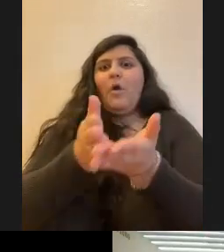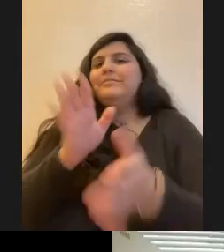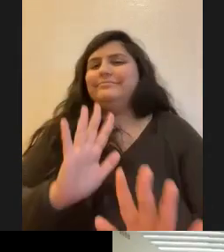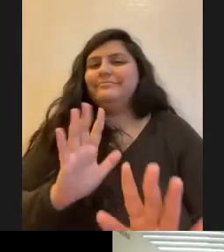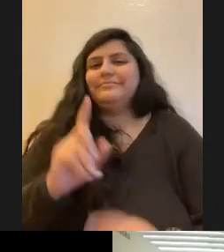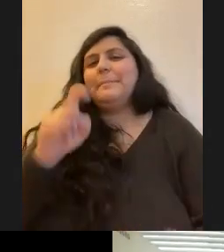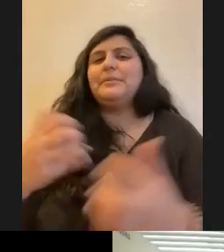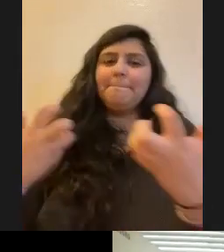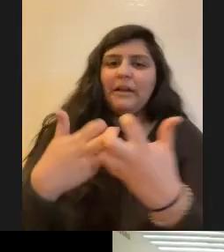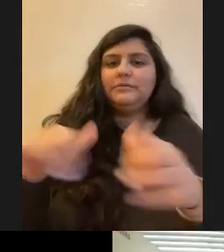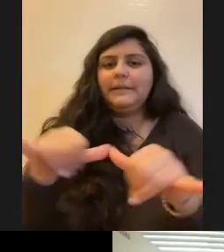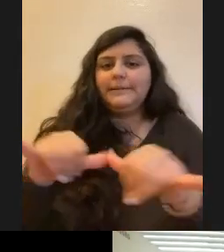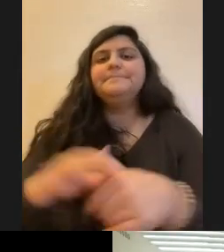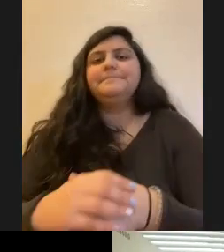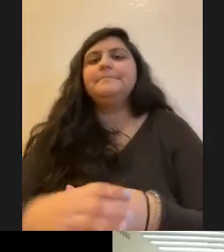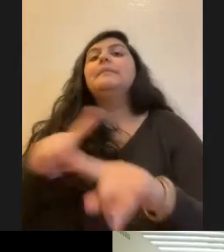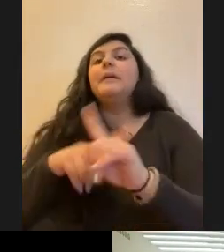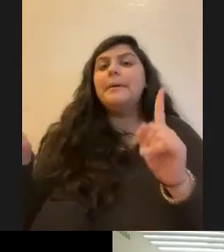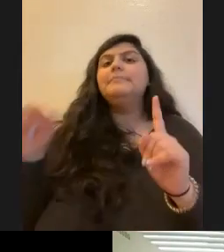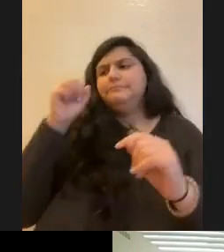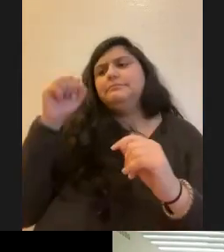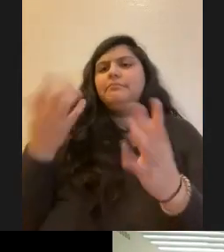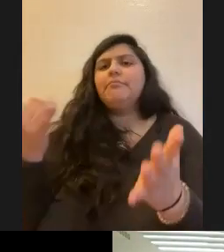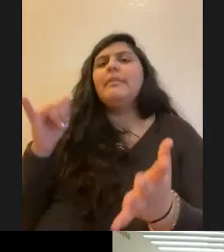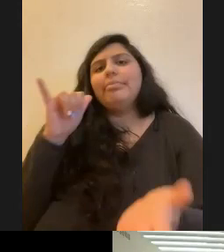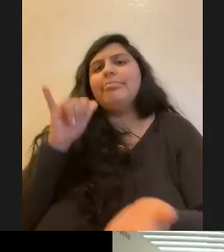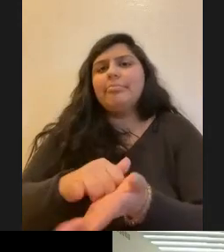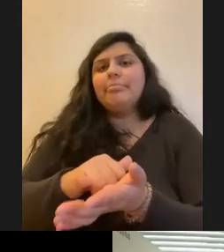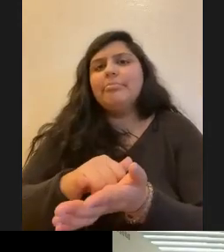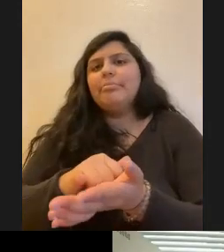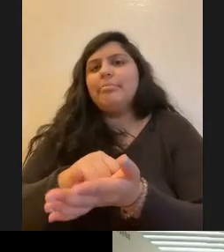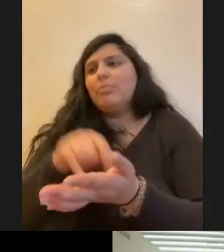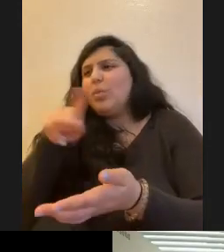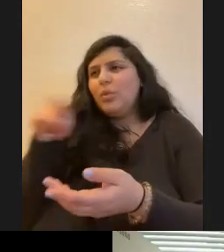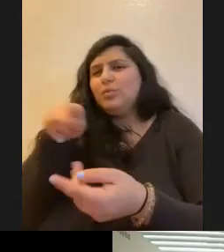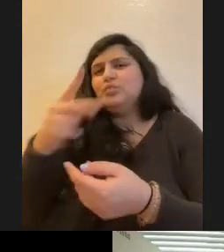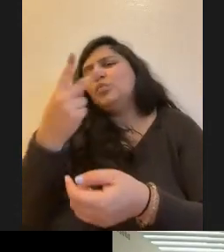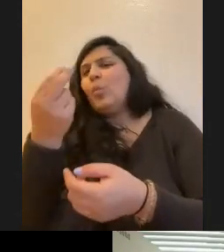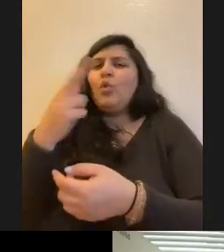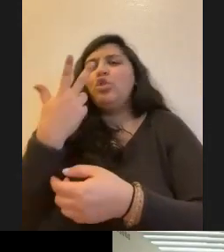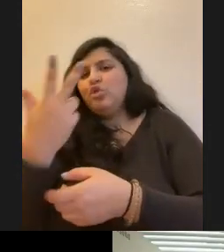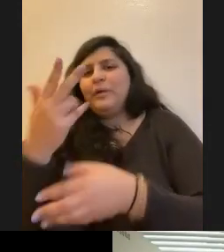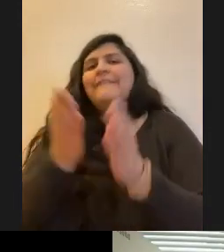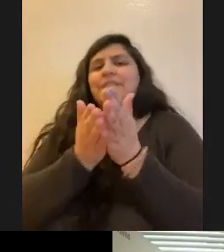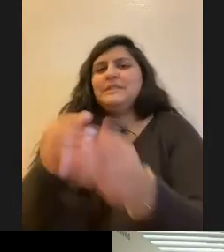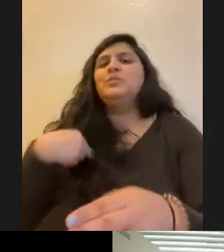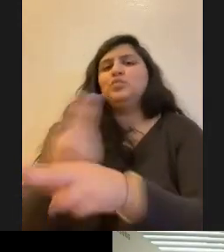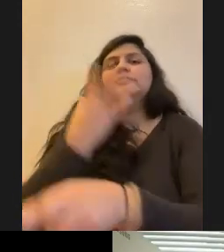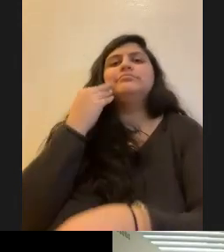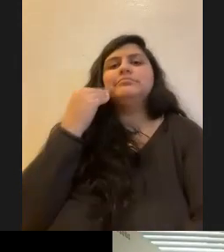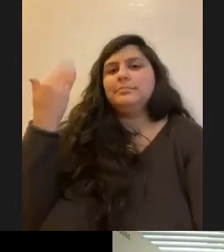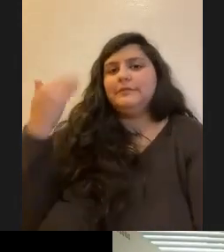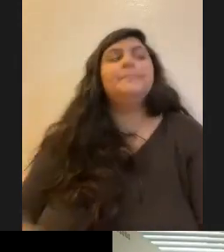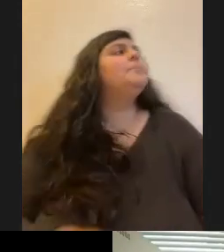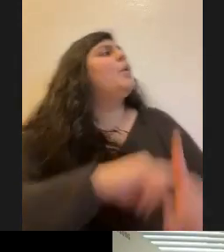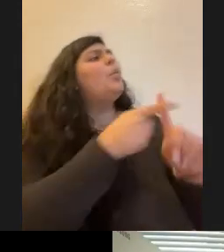Right. Very cool. But yeah, so those are the 2 or 3 vessels I've used in the past. When you go